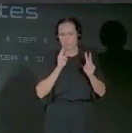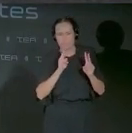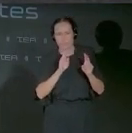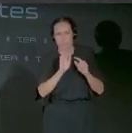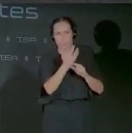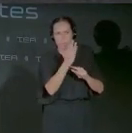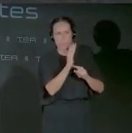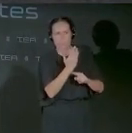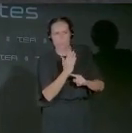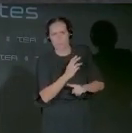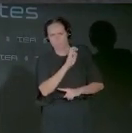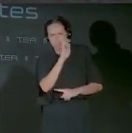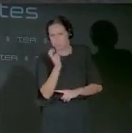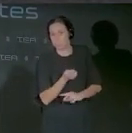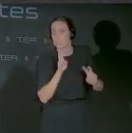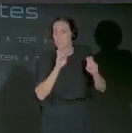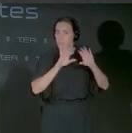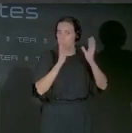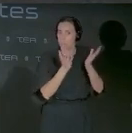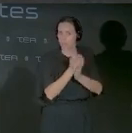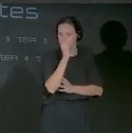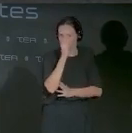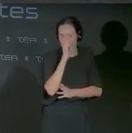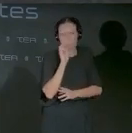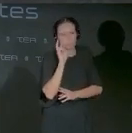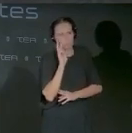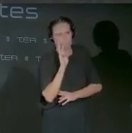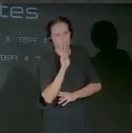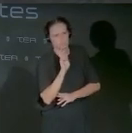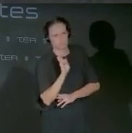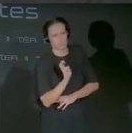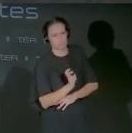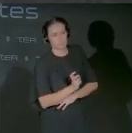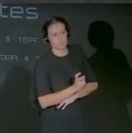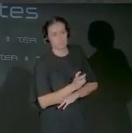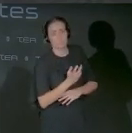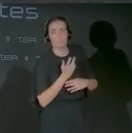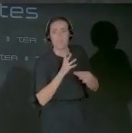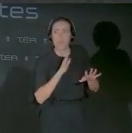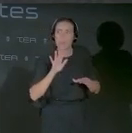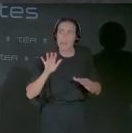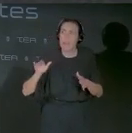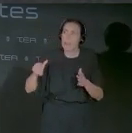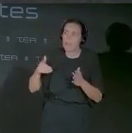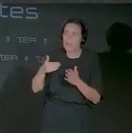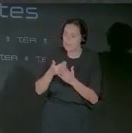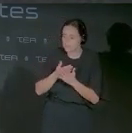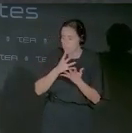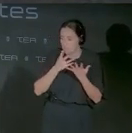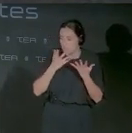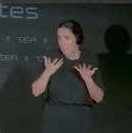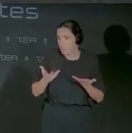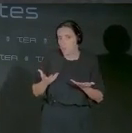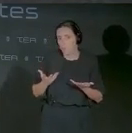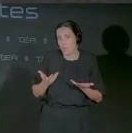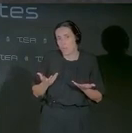So far it has been rather sad. So let's talk about the opportunity and the